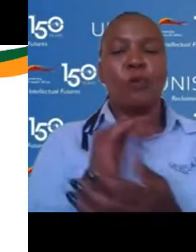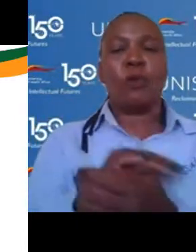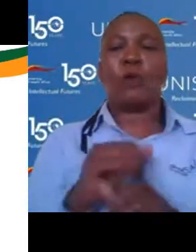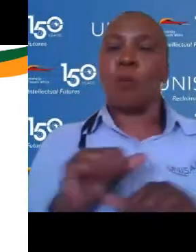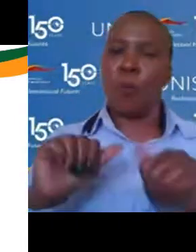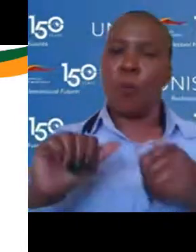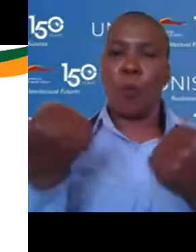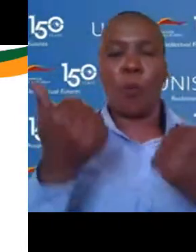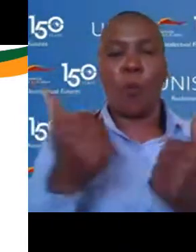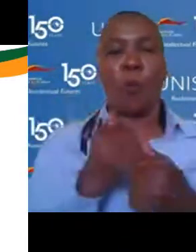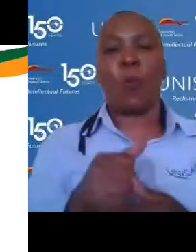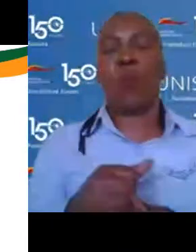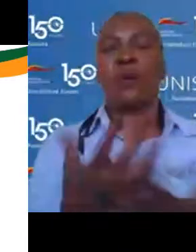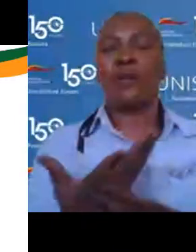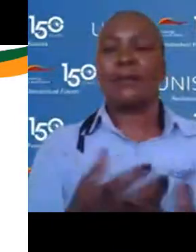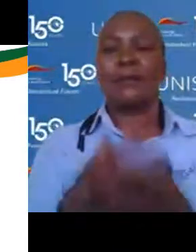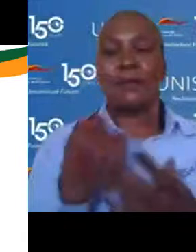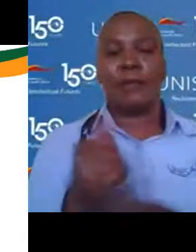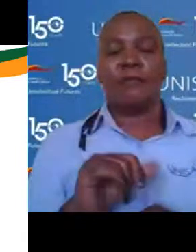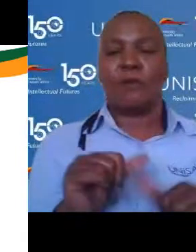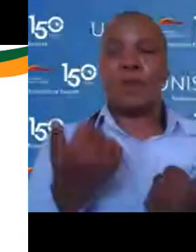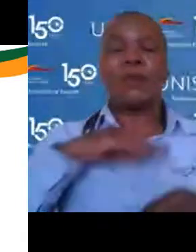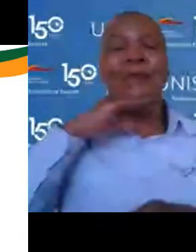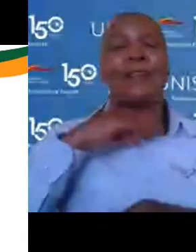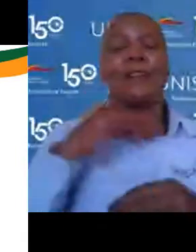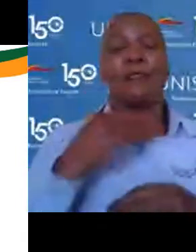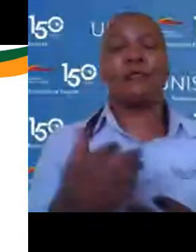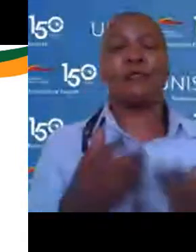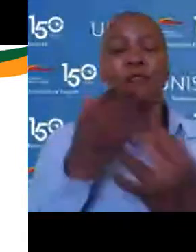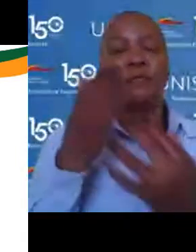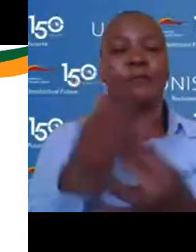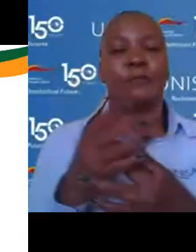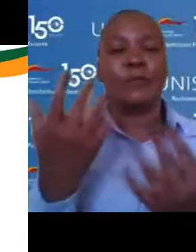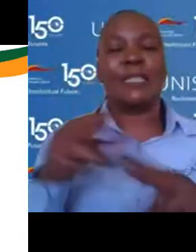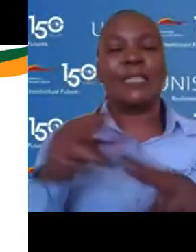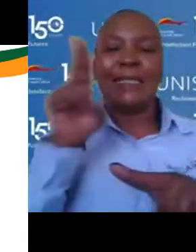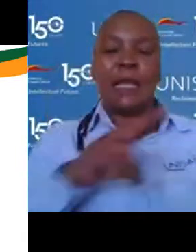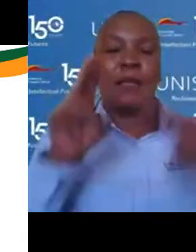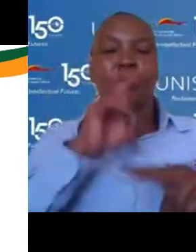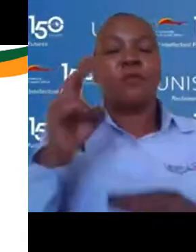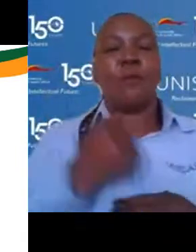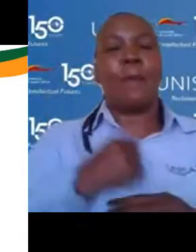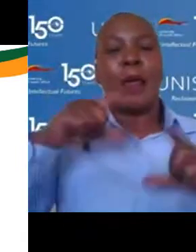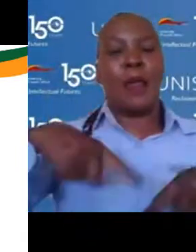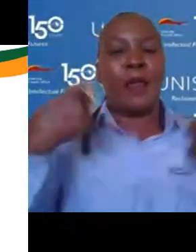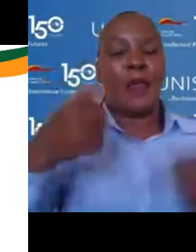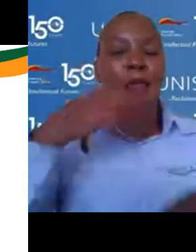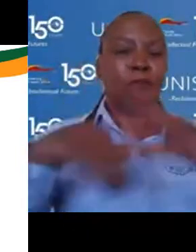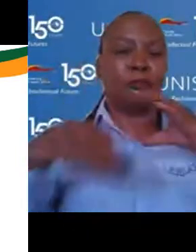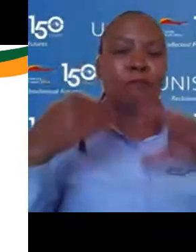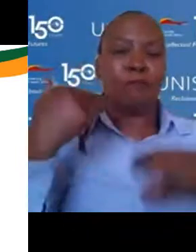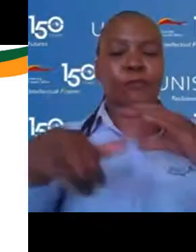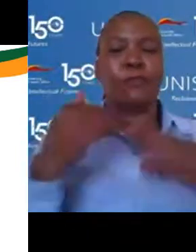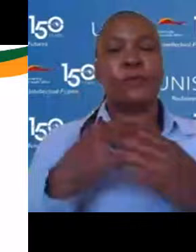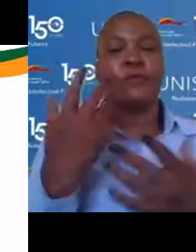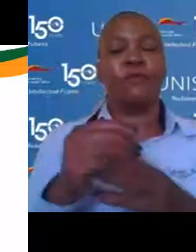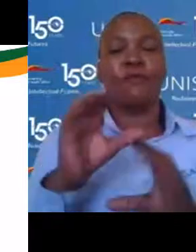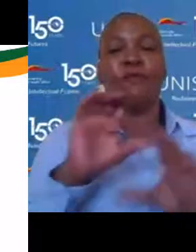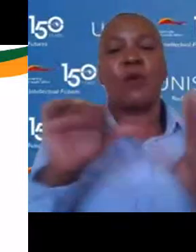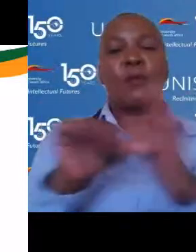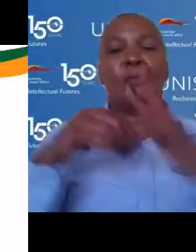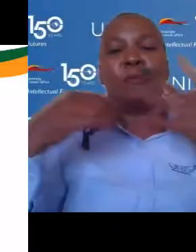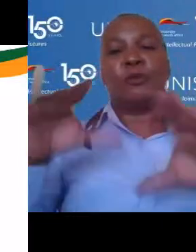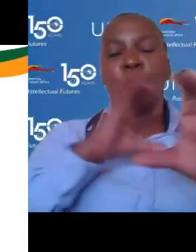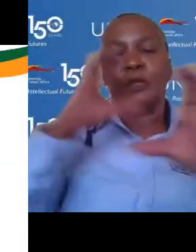these courses. Please check your MyLife account for the necessary communication regarding these courses. You